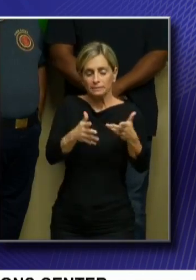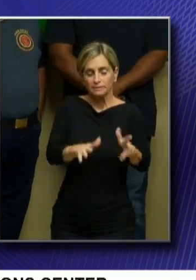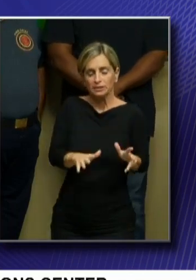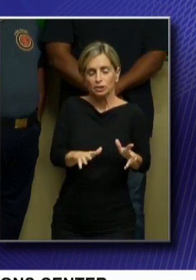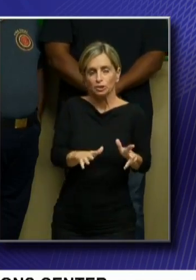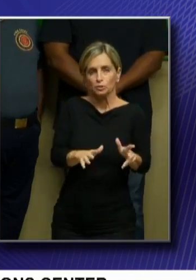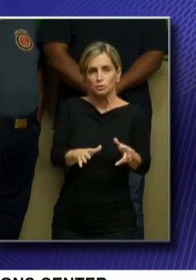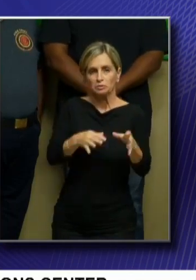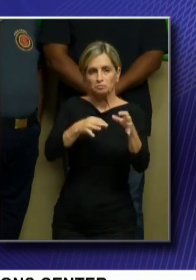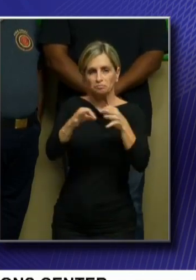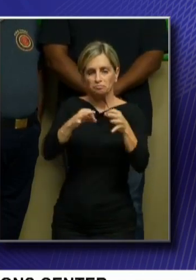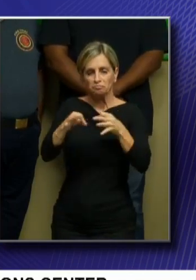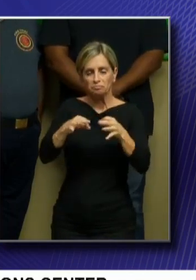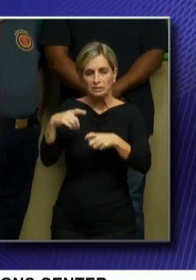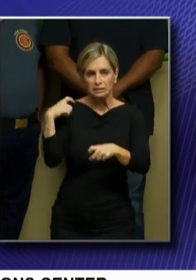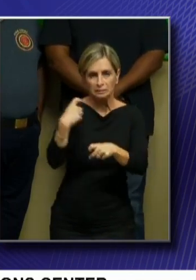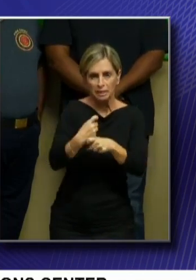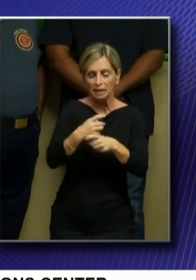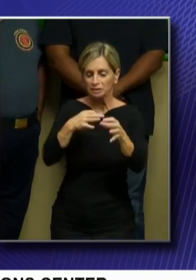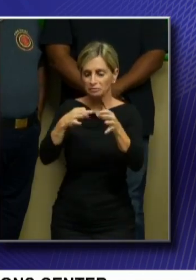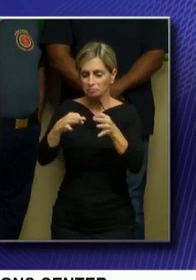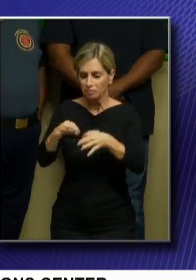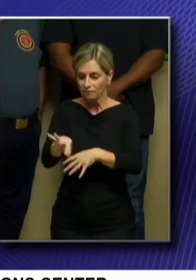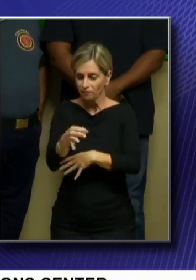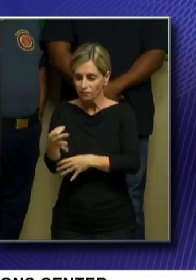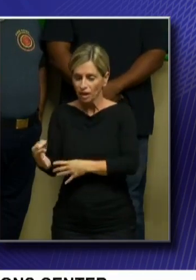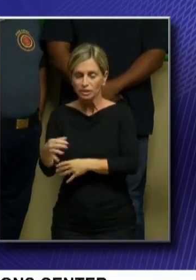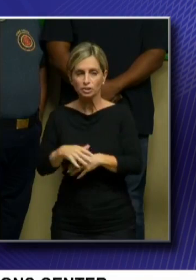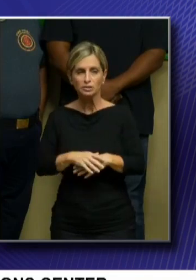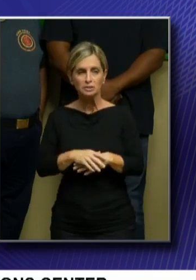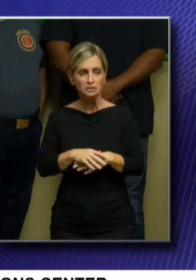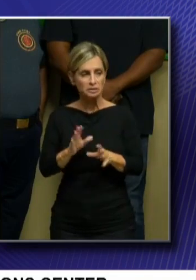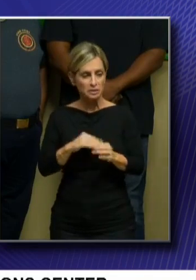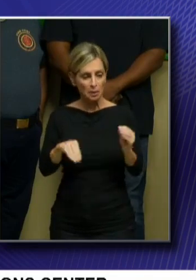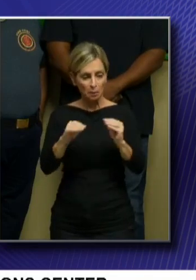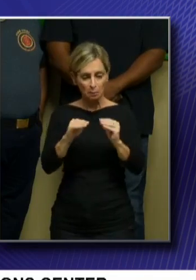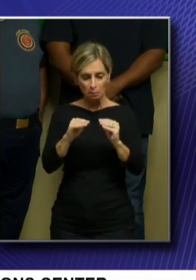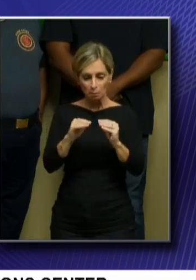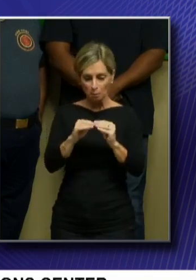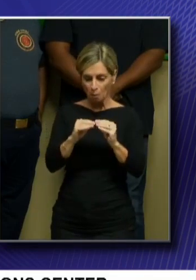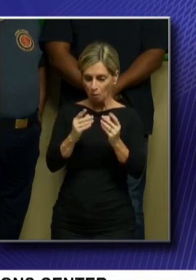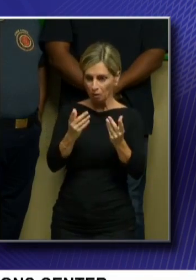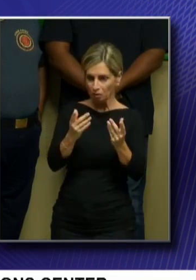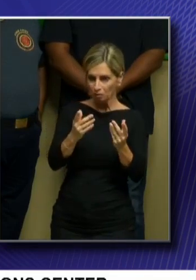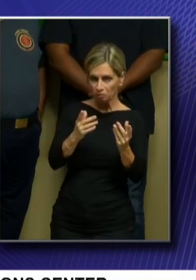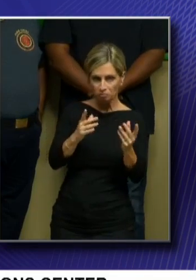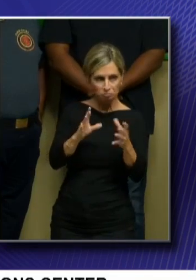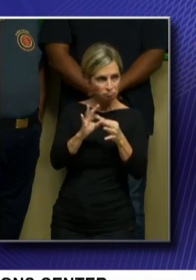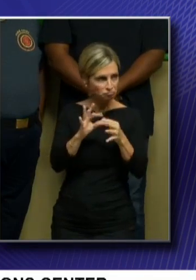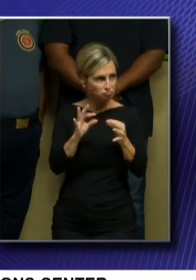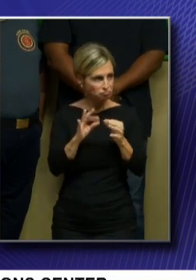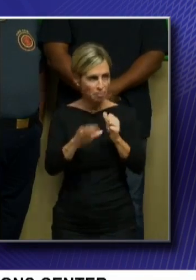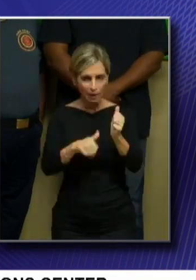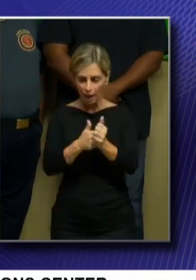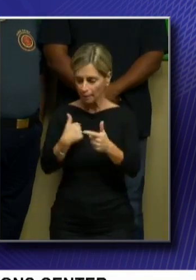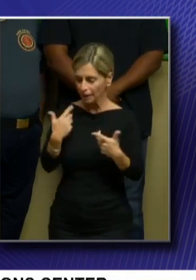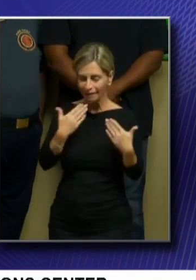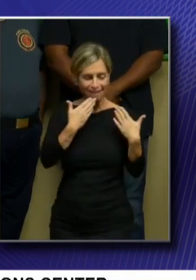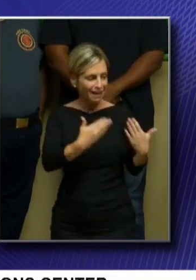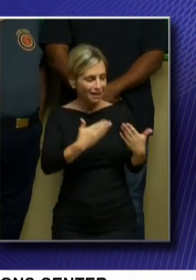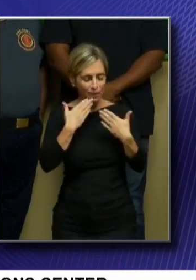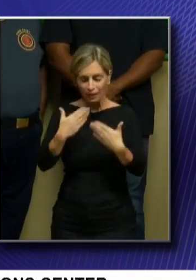in Creole as well. So if there is nothing further from the group behind me, again, I thank you all for being